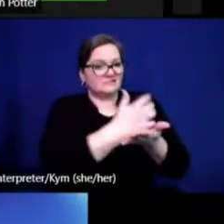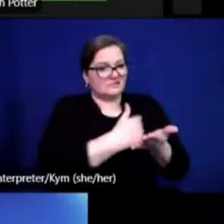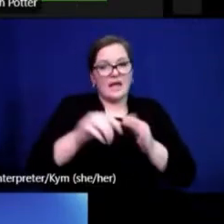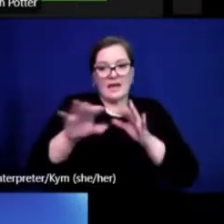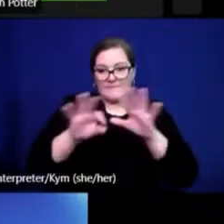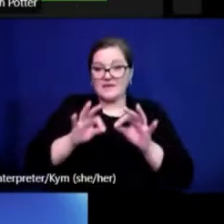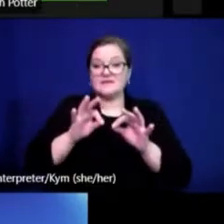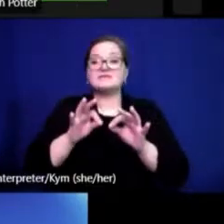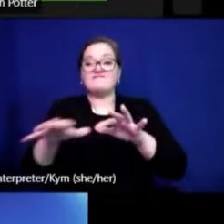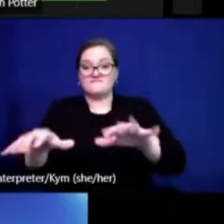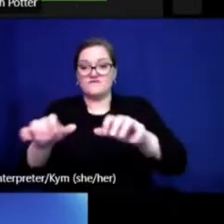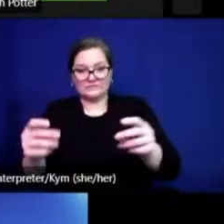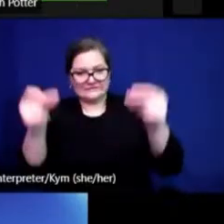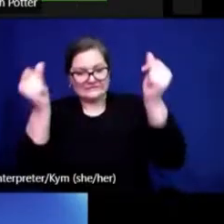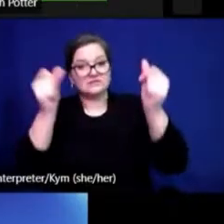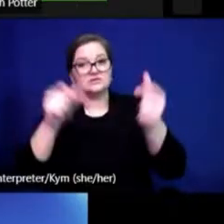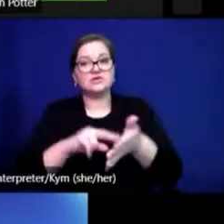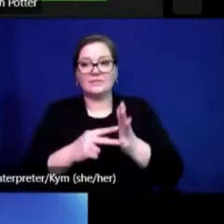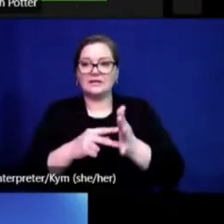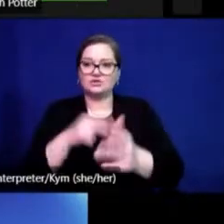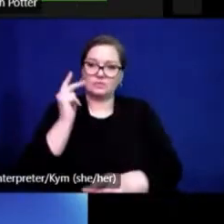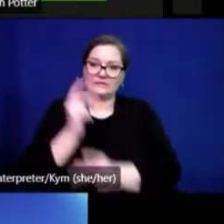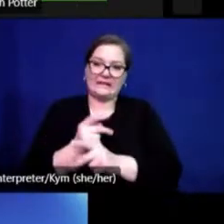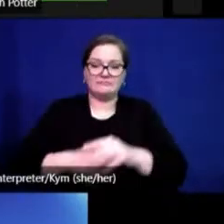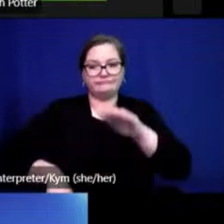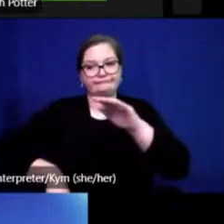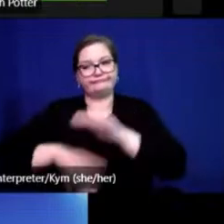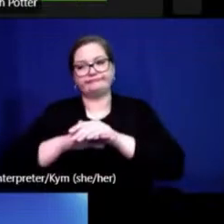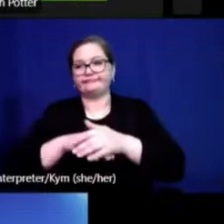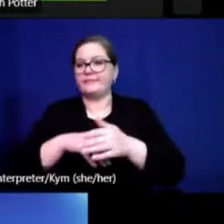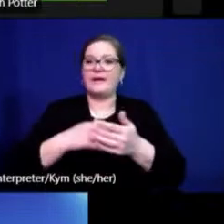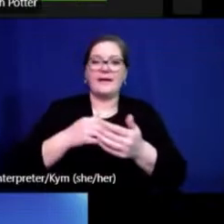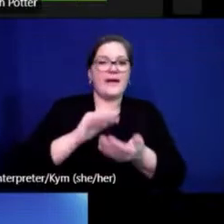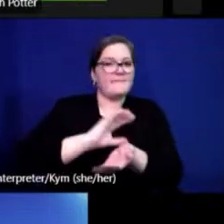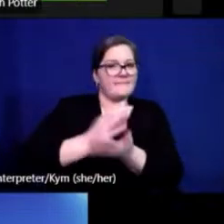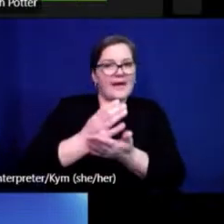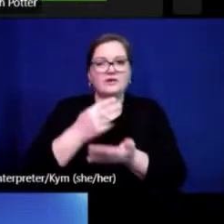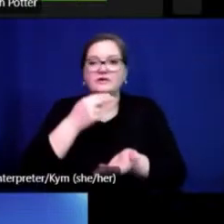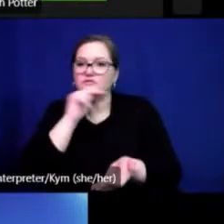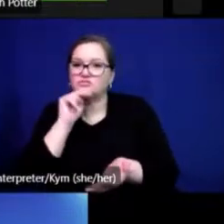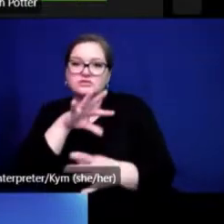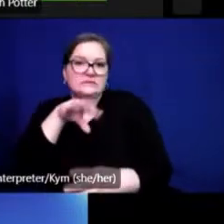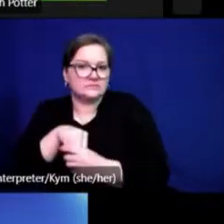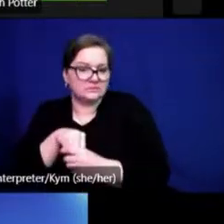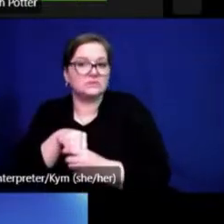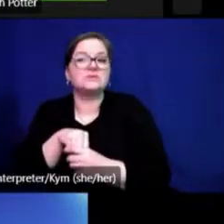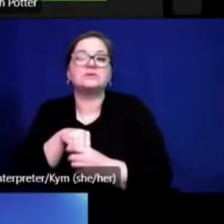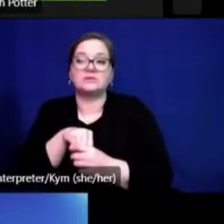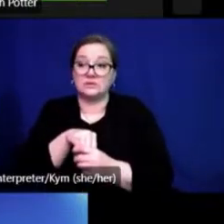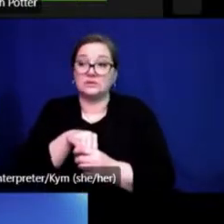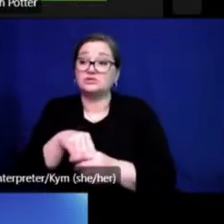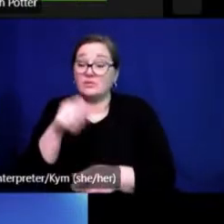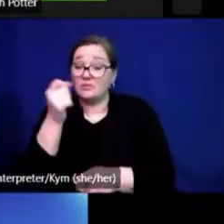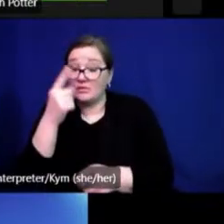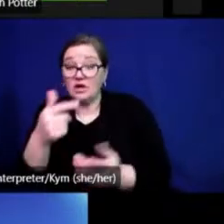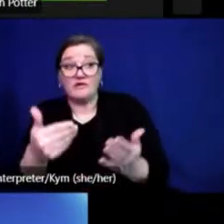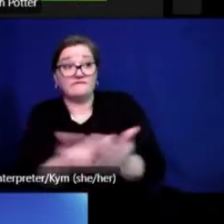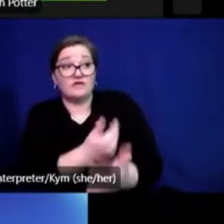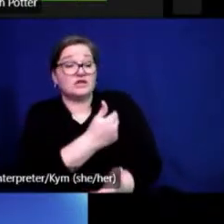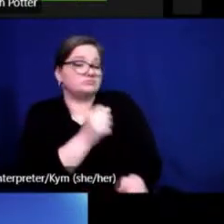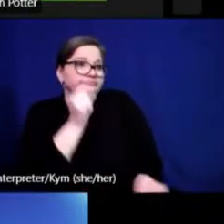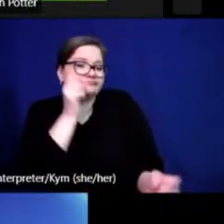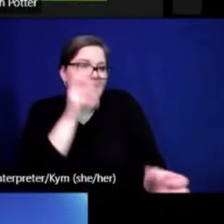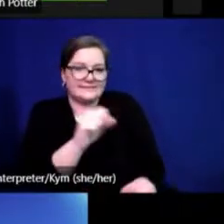their maximum amount of nutrition in those fruits or vegetables that you're having. So while fresh is really